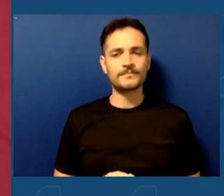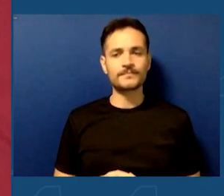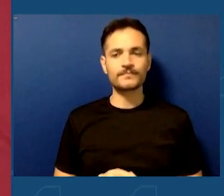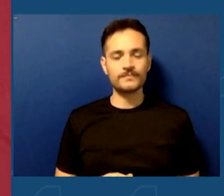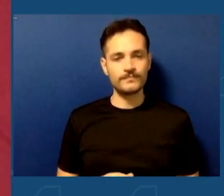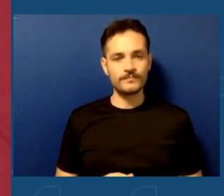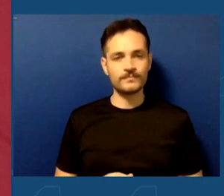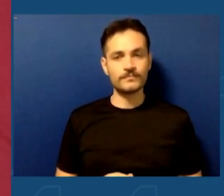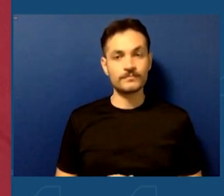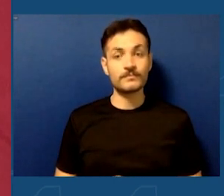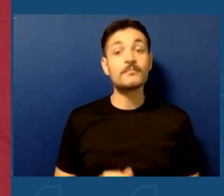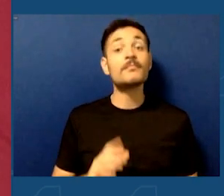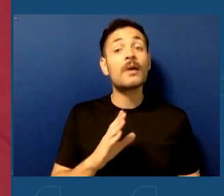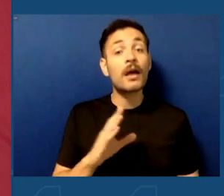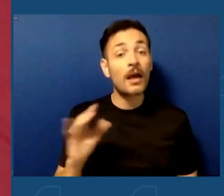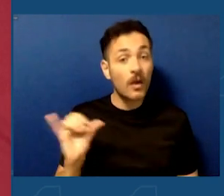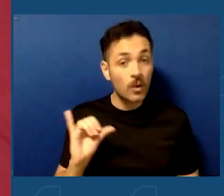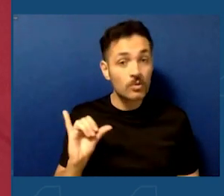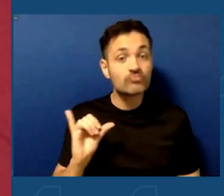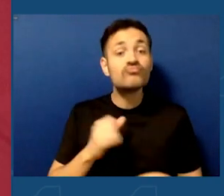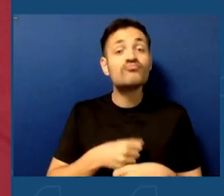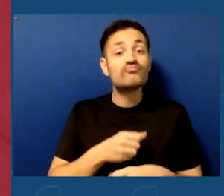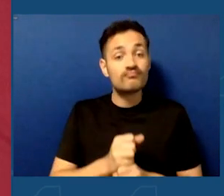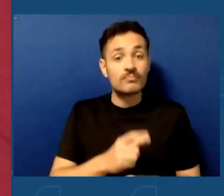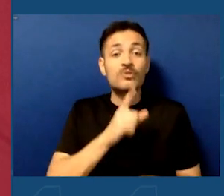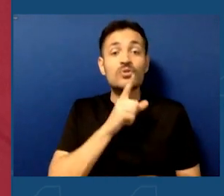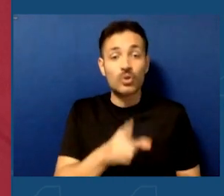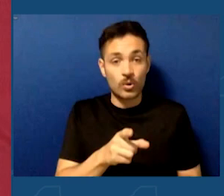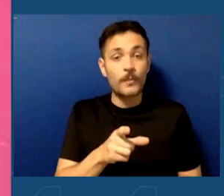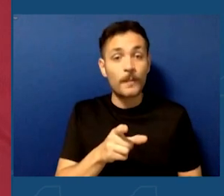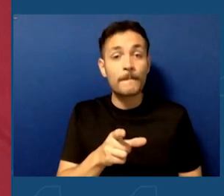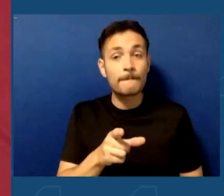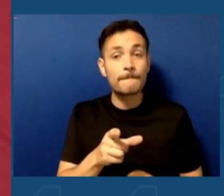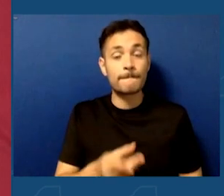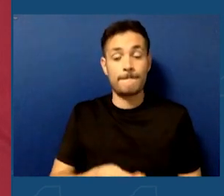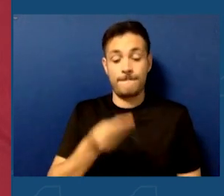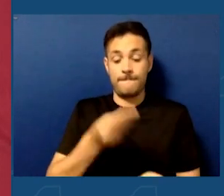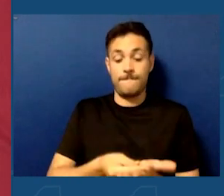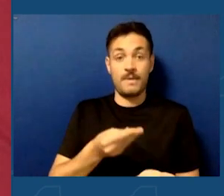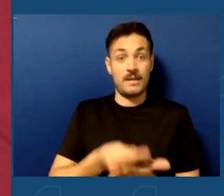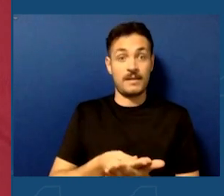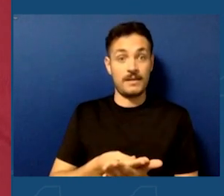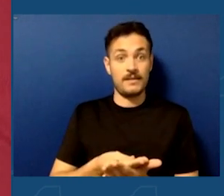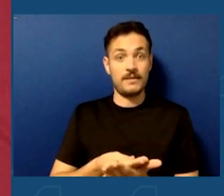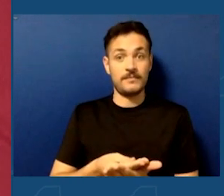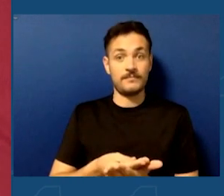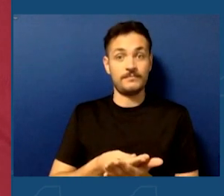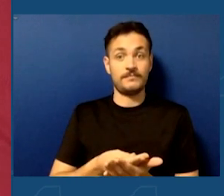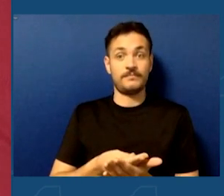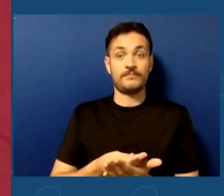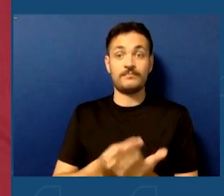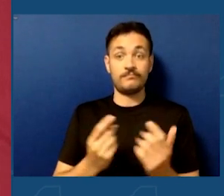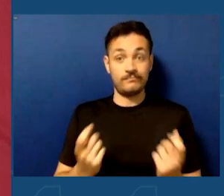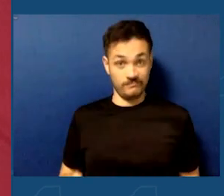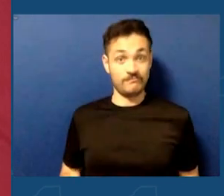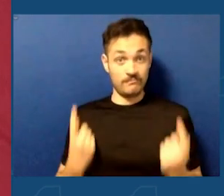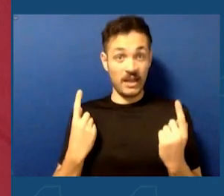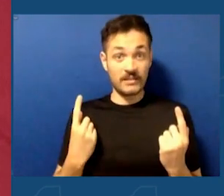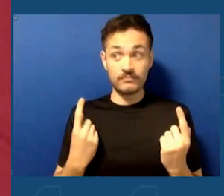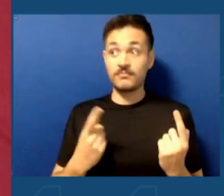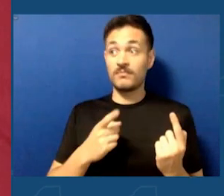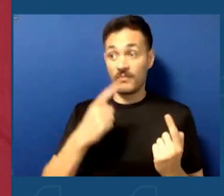And to make sure that the money is spent for what it was